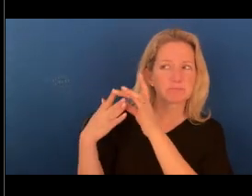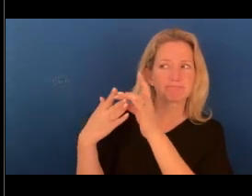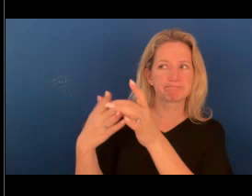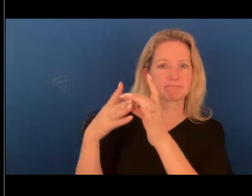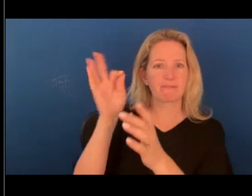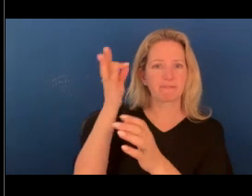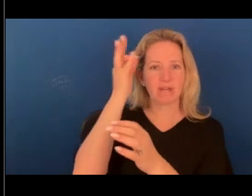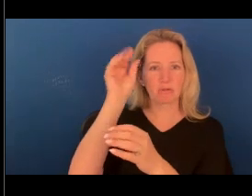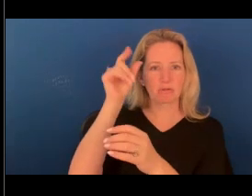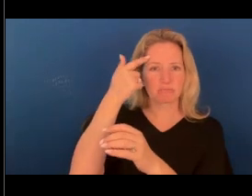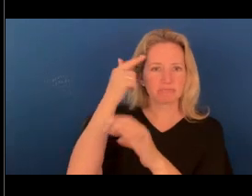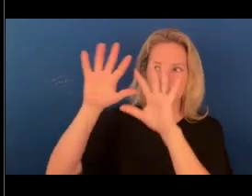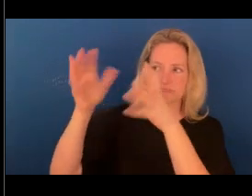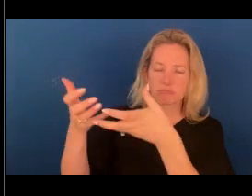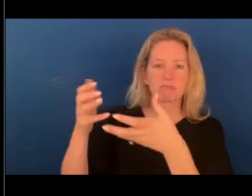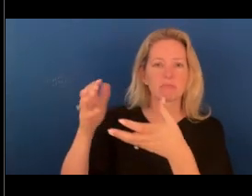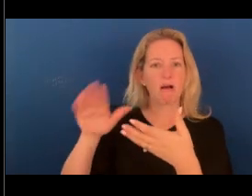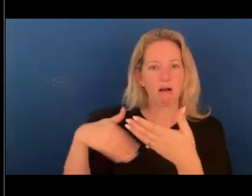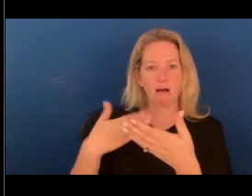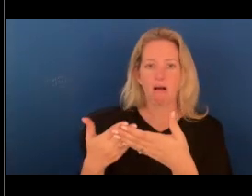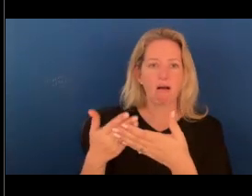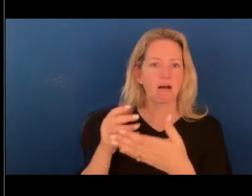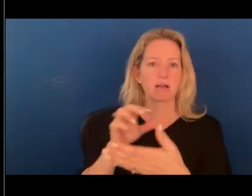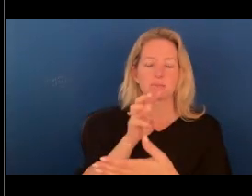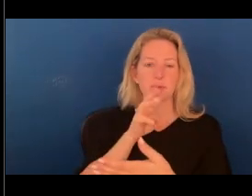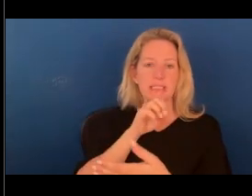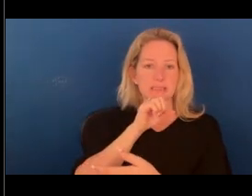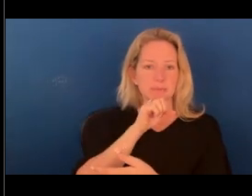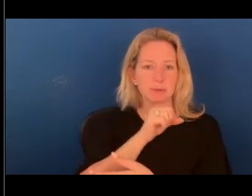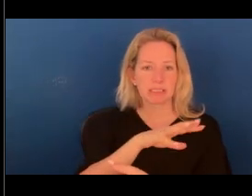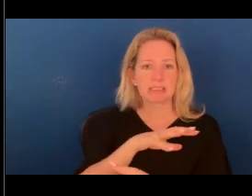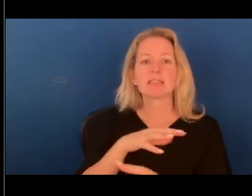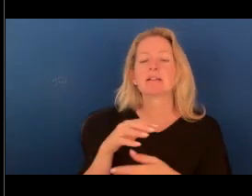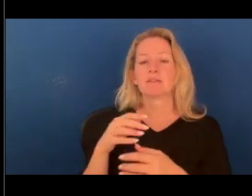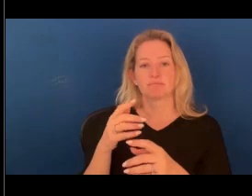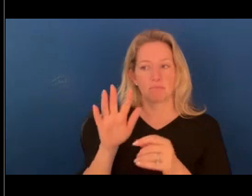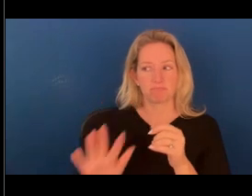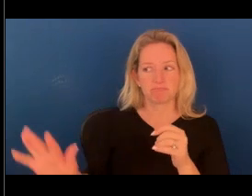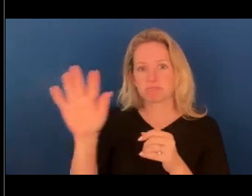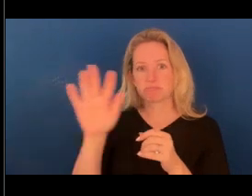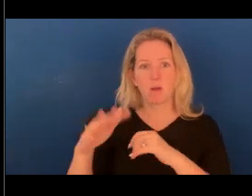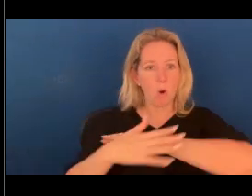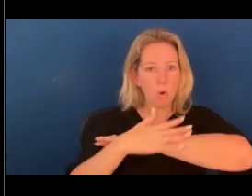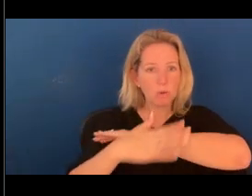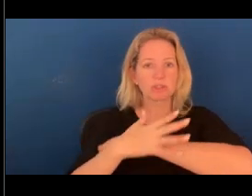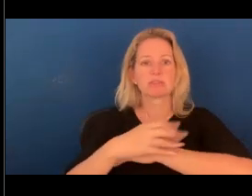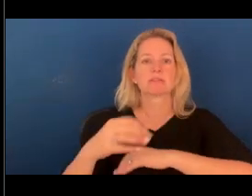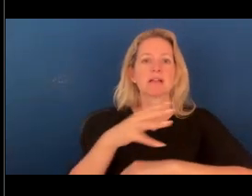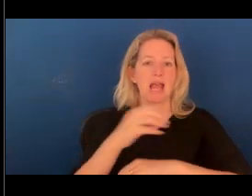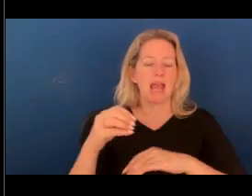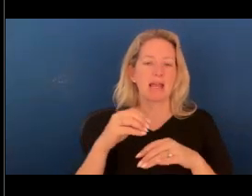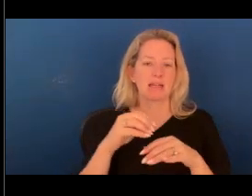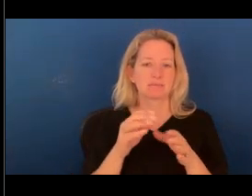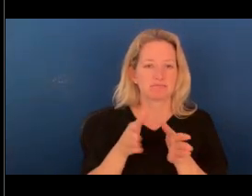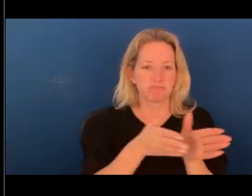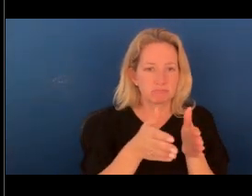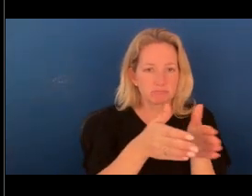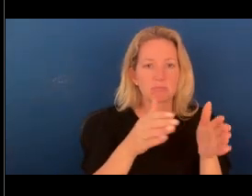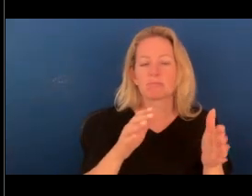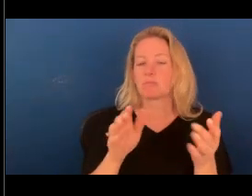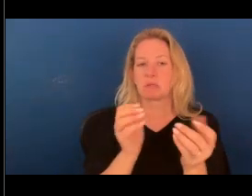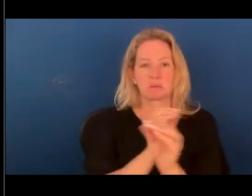program envisions a global ocean and coasts that are free from marine debris, and it's a component of the Office of Response and Restoration, or